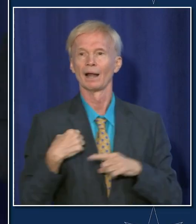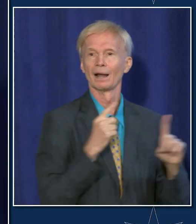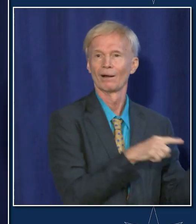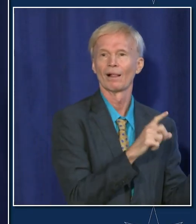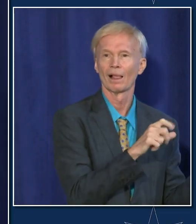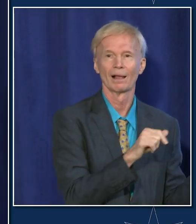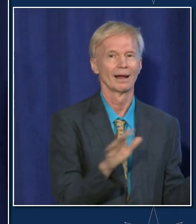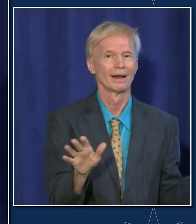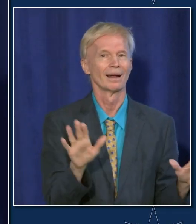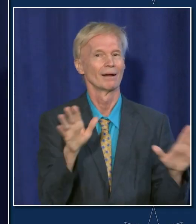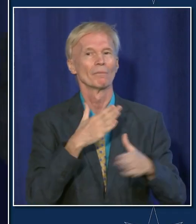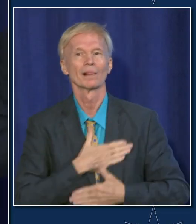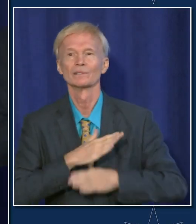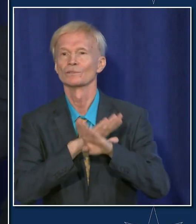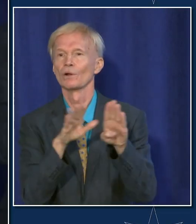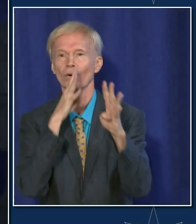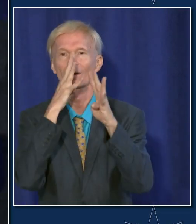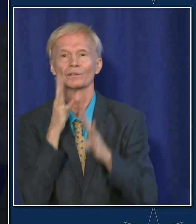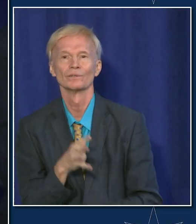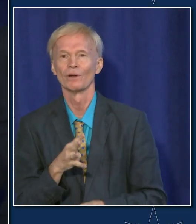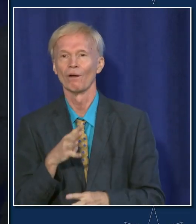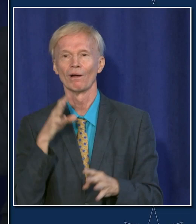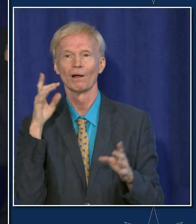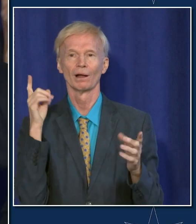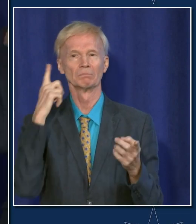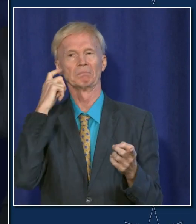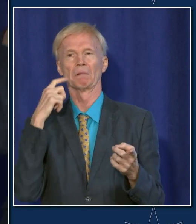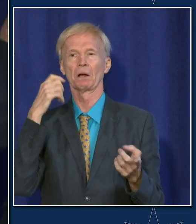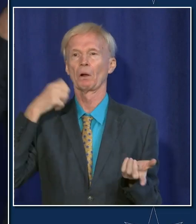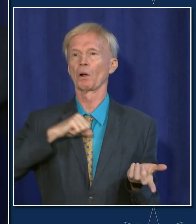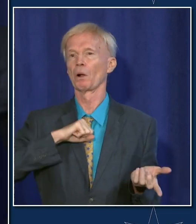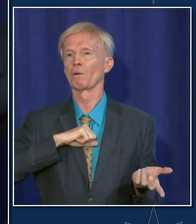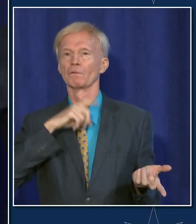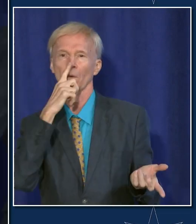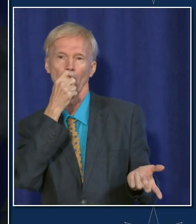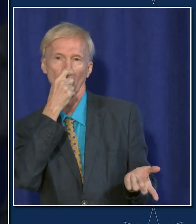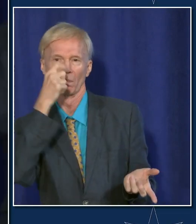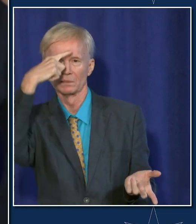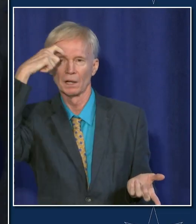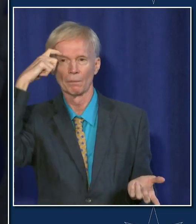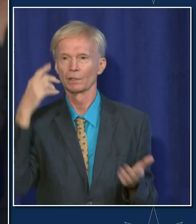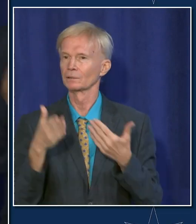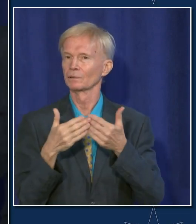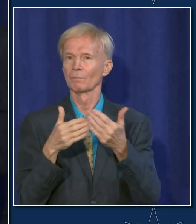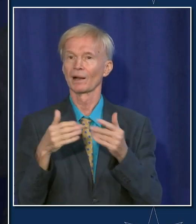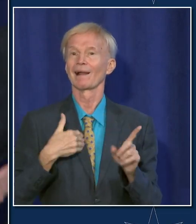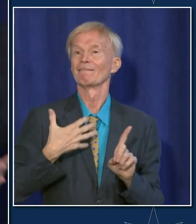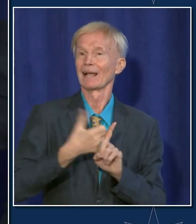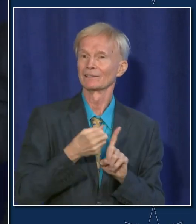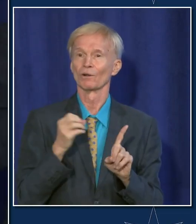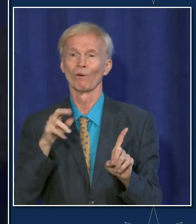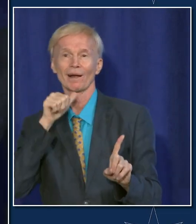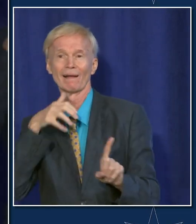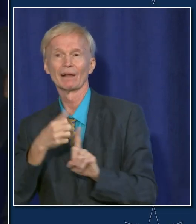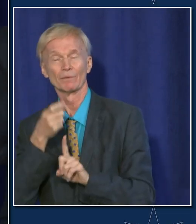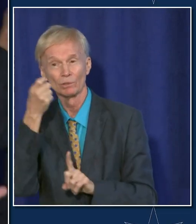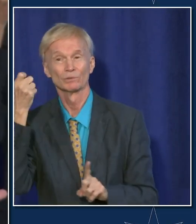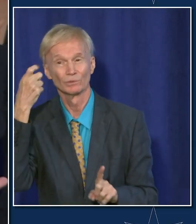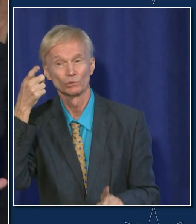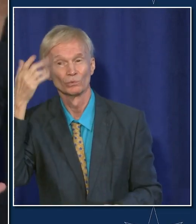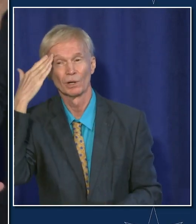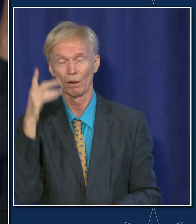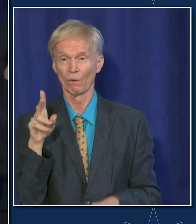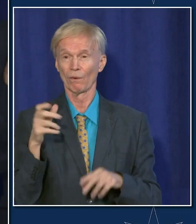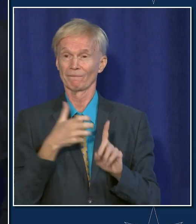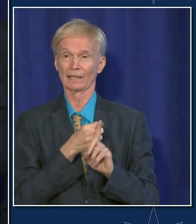Chicago not to ignore symptoms, assume it's a summer cold, regardless of your vaccination status, because we know vaccines are not